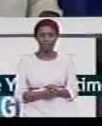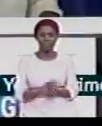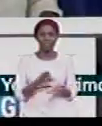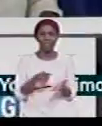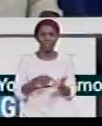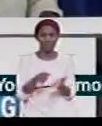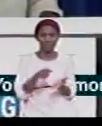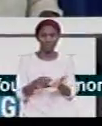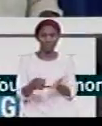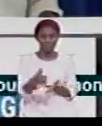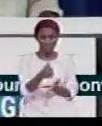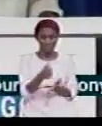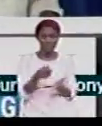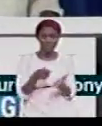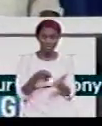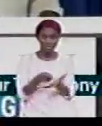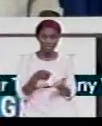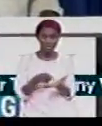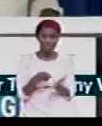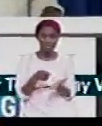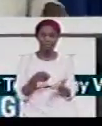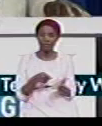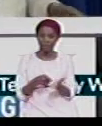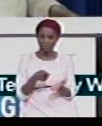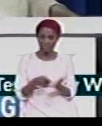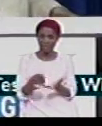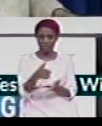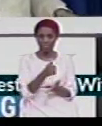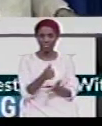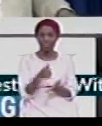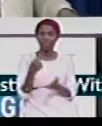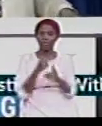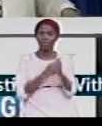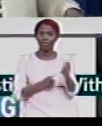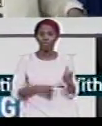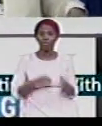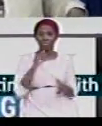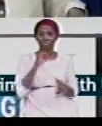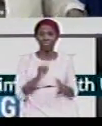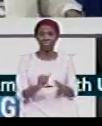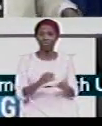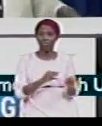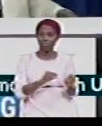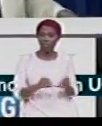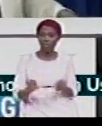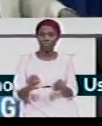yourself. Check. The Lord is still moving with his power, touching people.